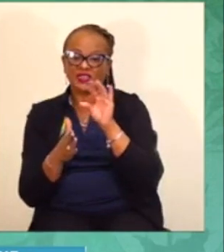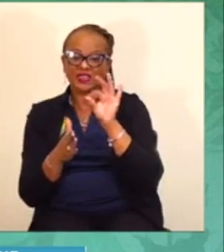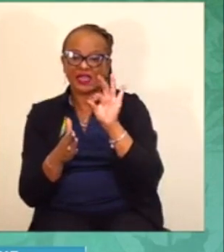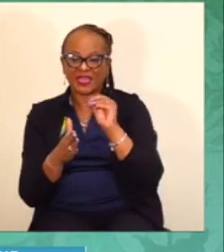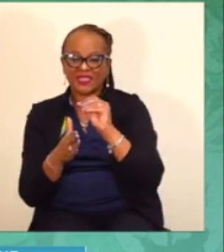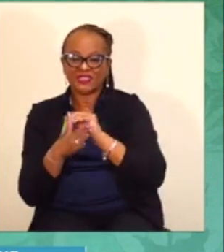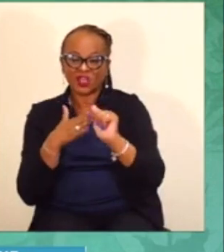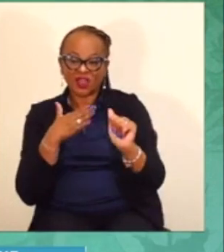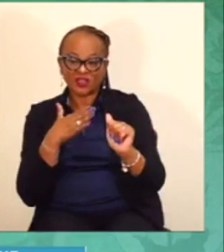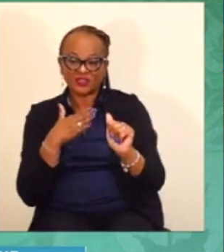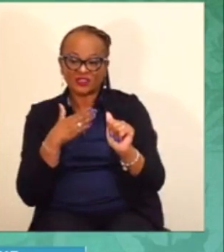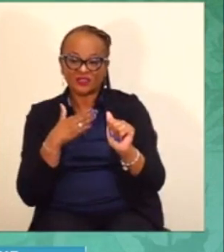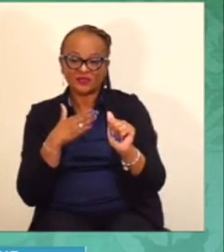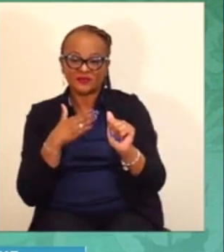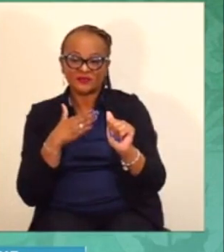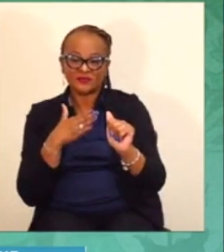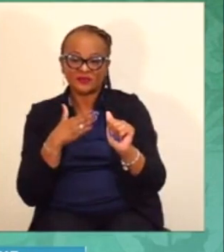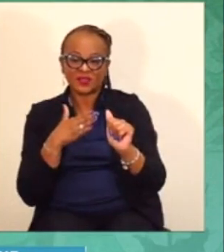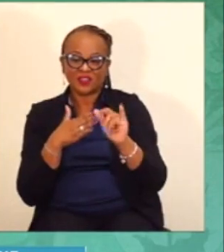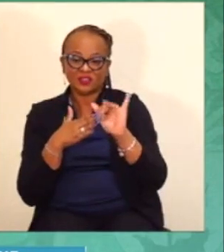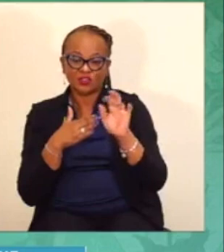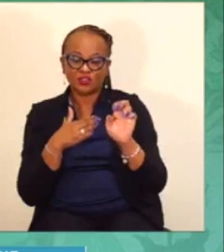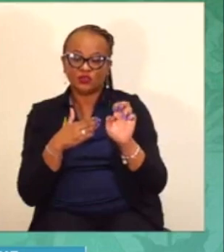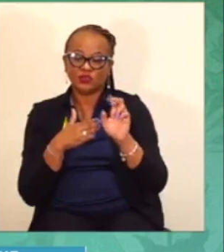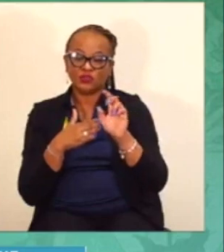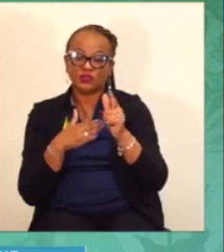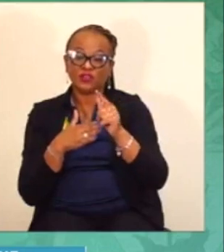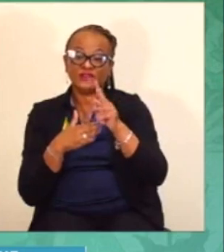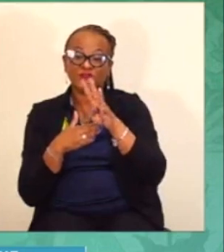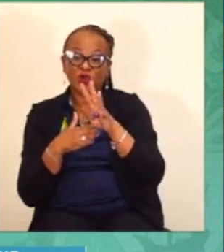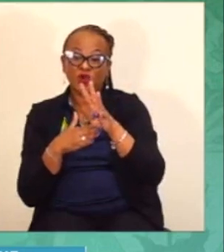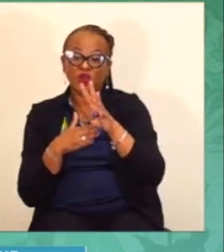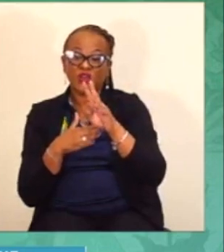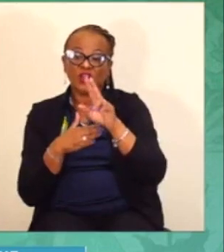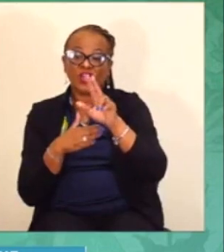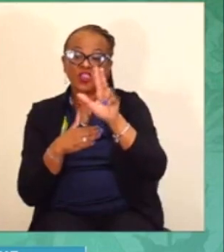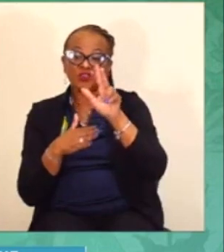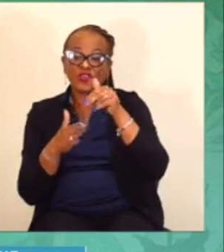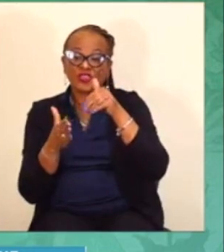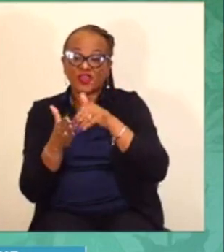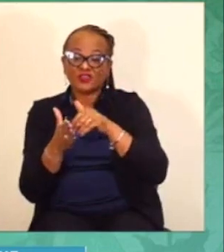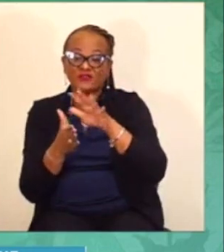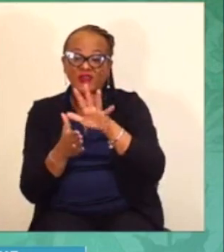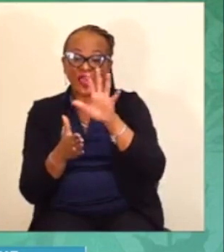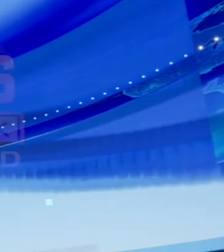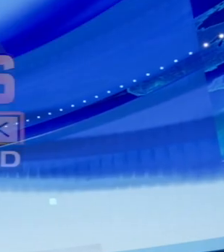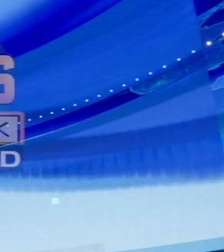$2,890 each. Imagine that. As of June 2024, it's